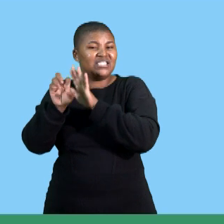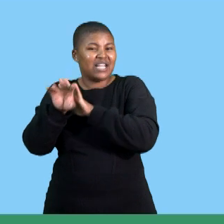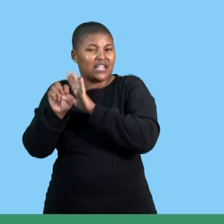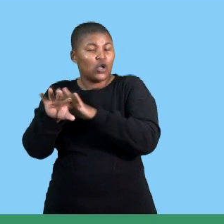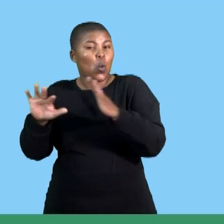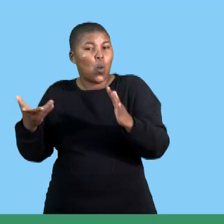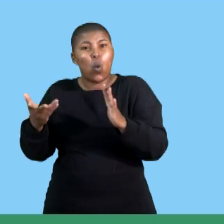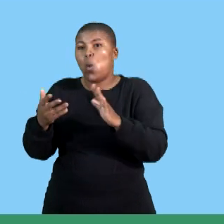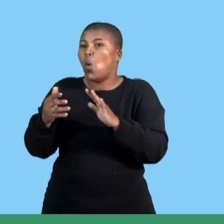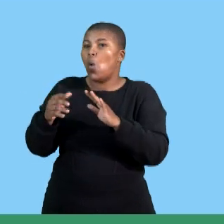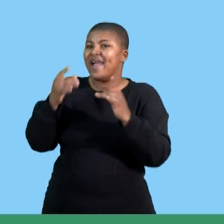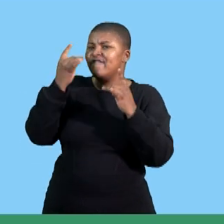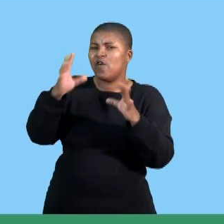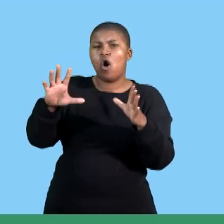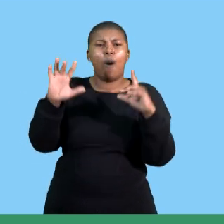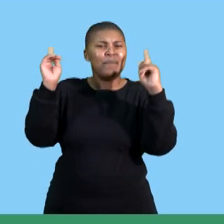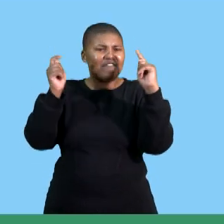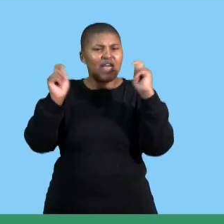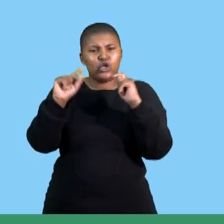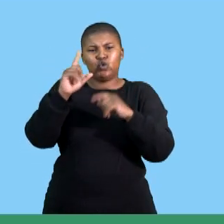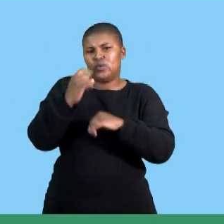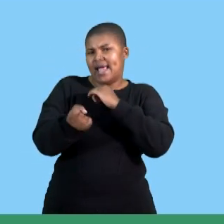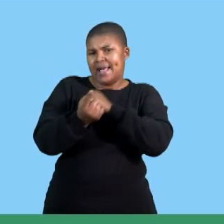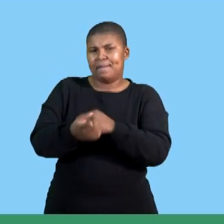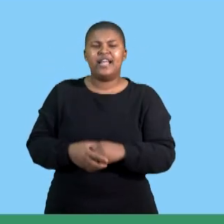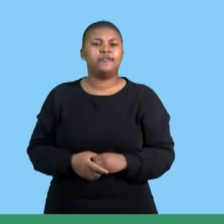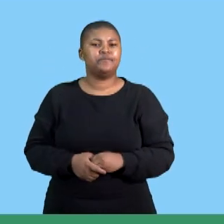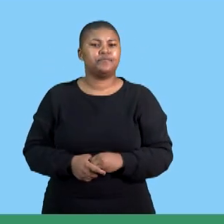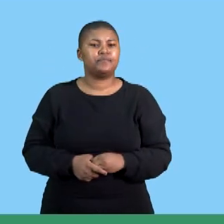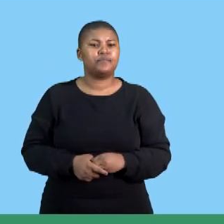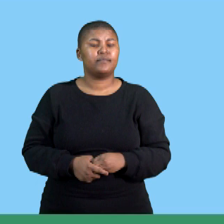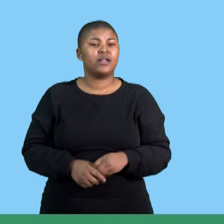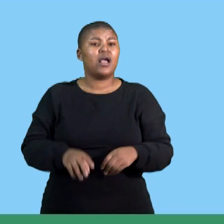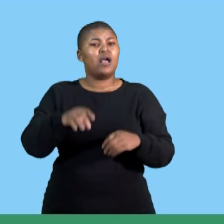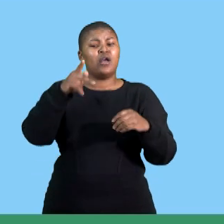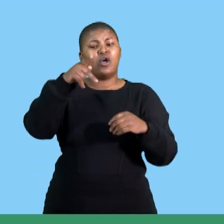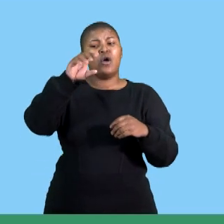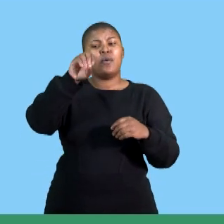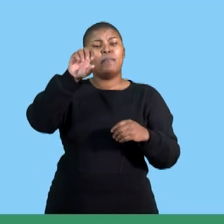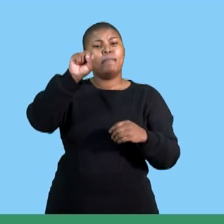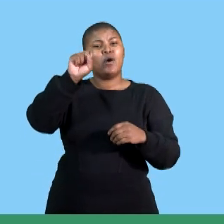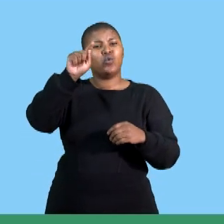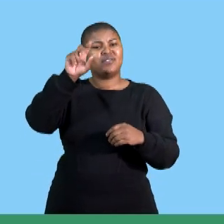advertising a product or promoting an event that is going to take place. They are usually pasted on